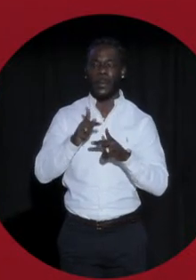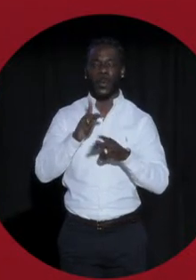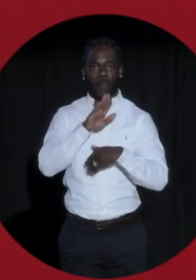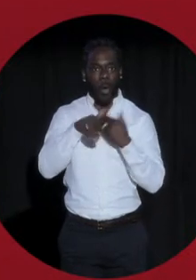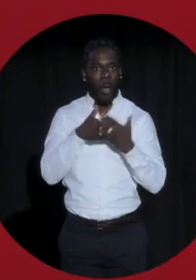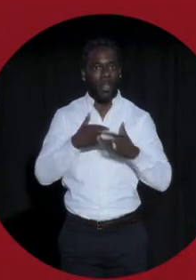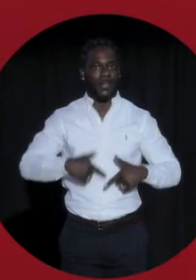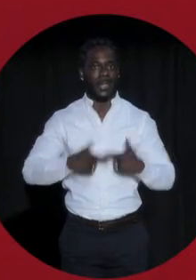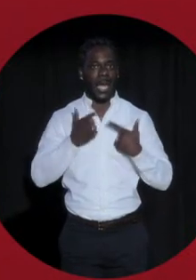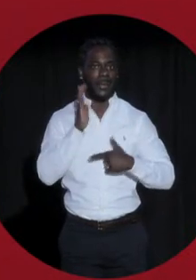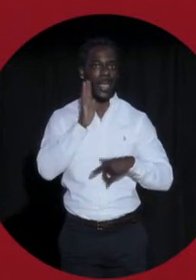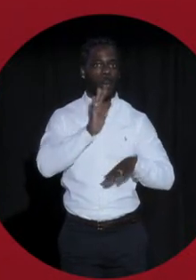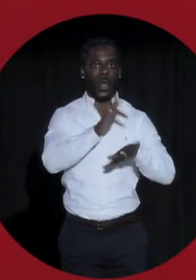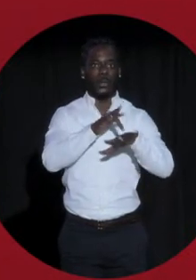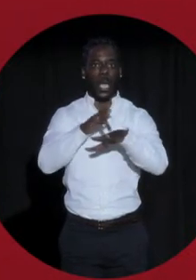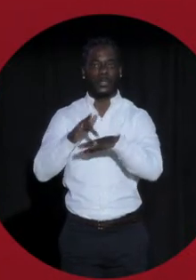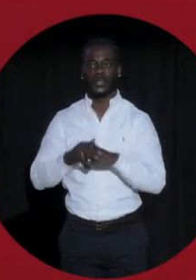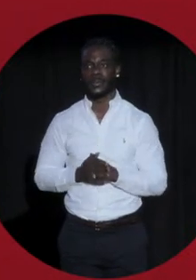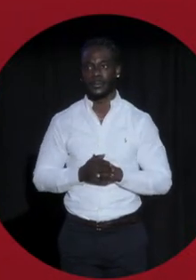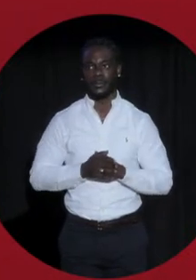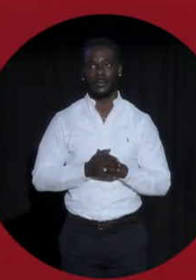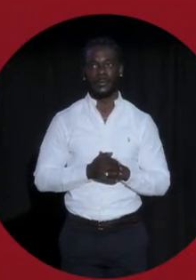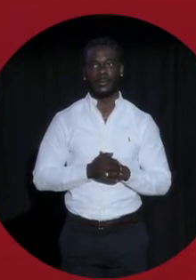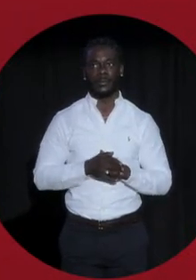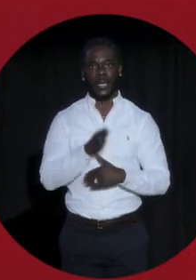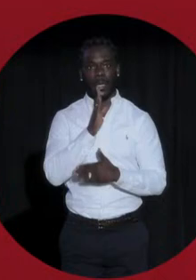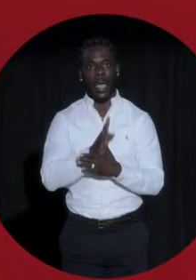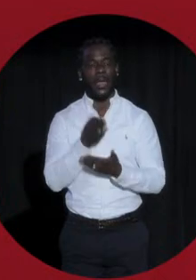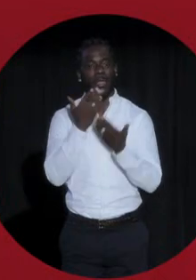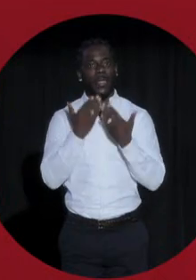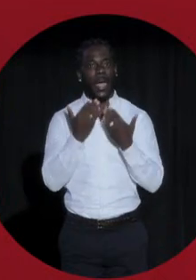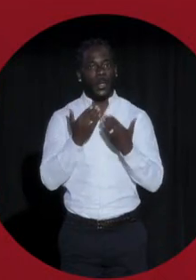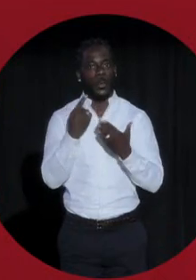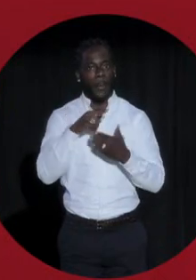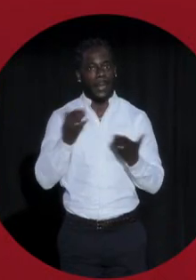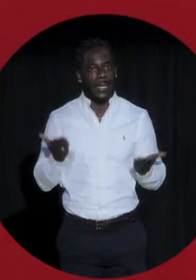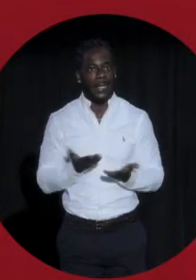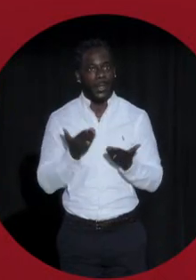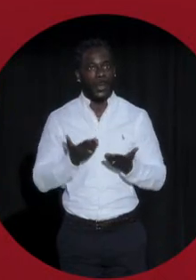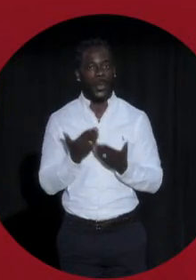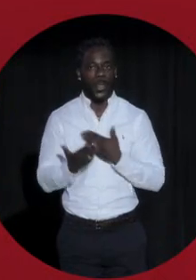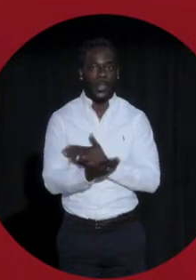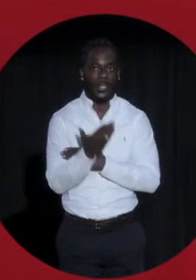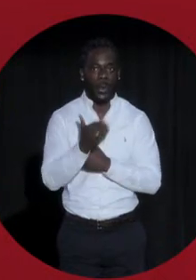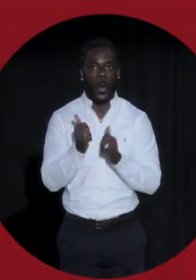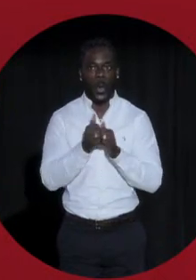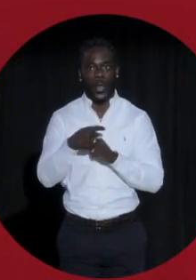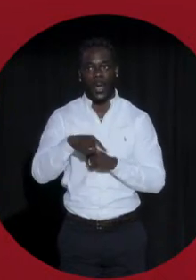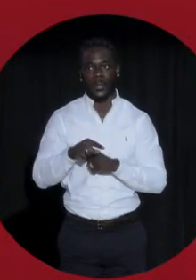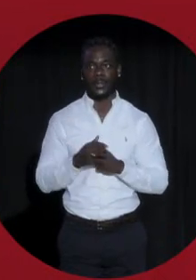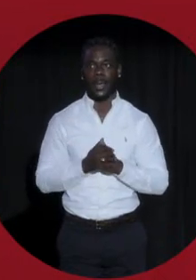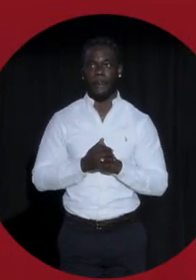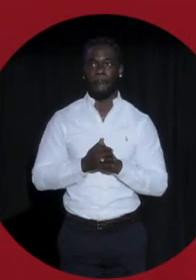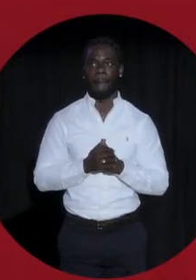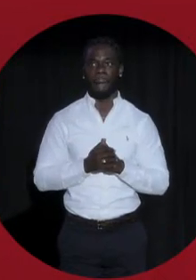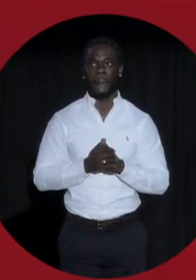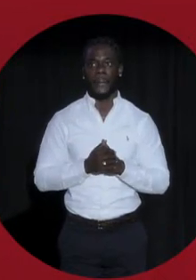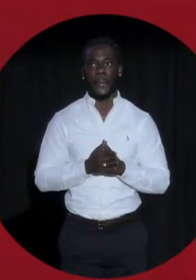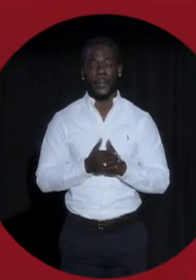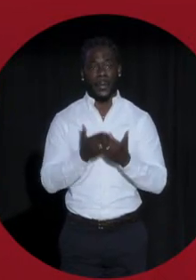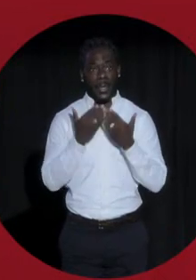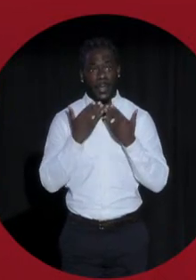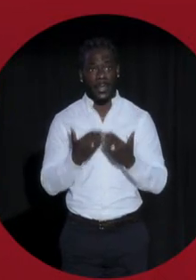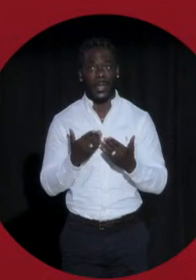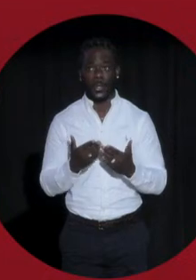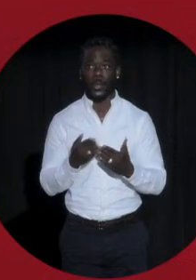touch. Gracious God, thank you for being here this morning with us. Thank you